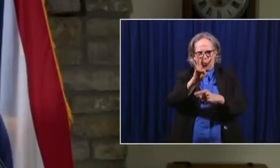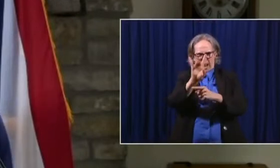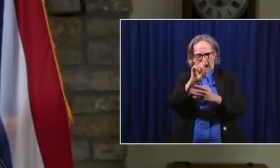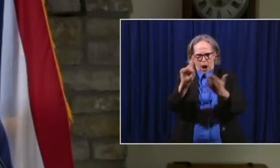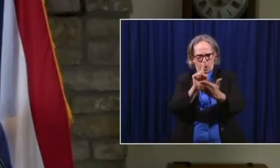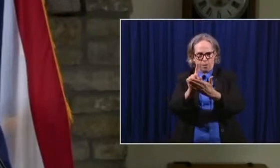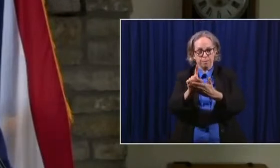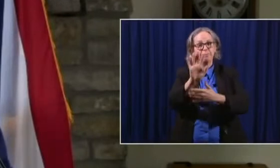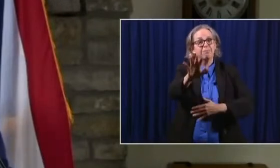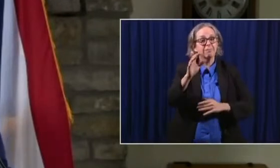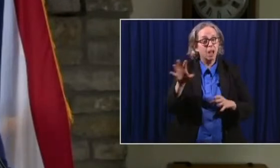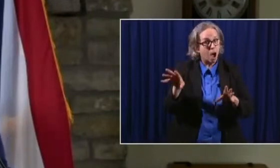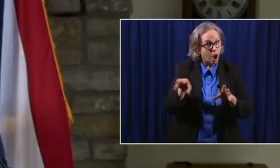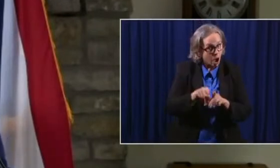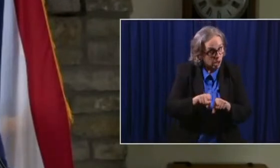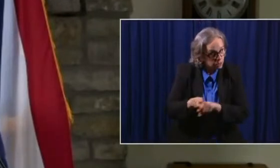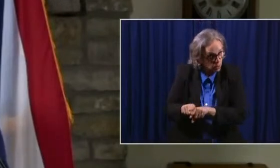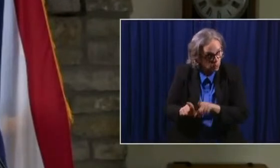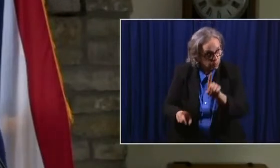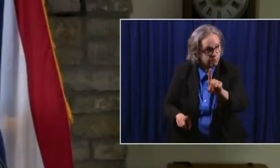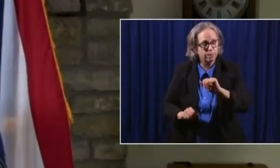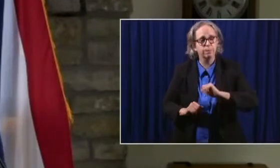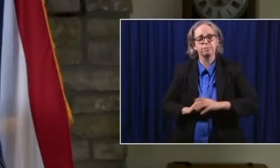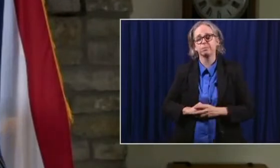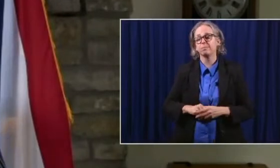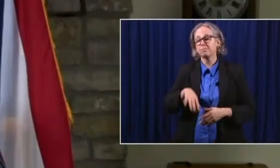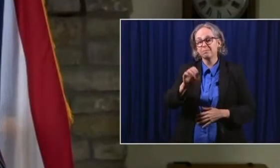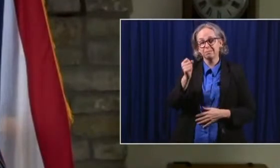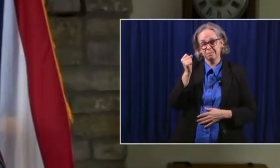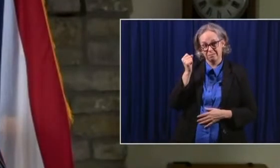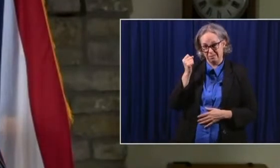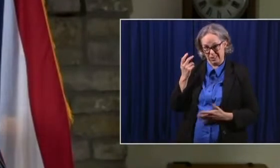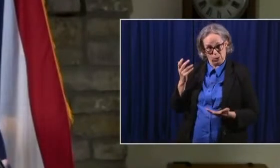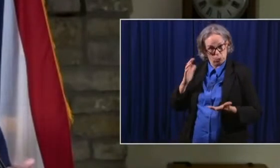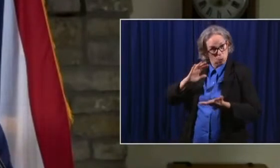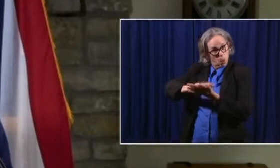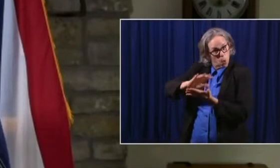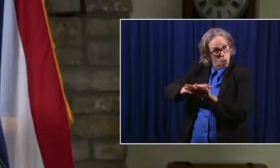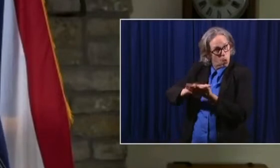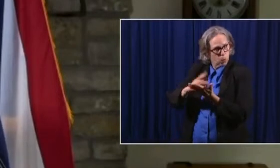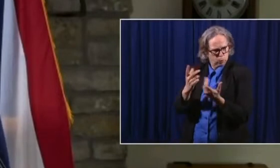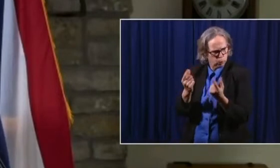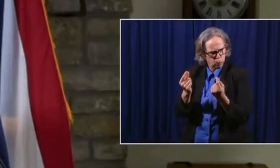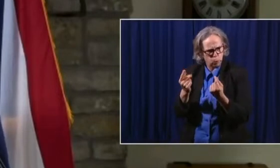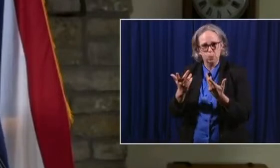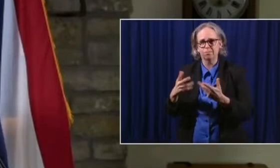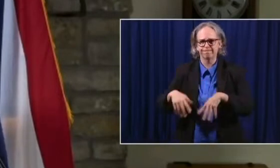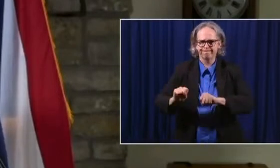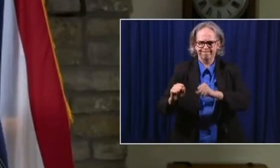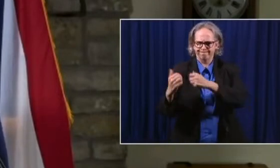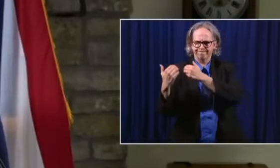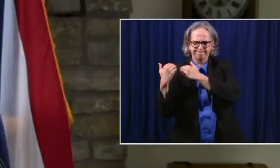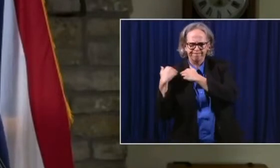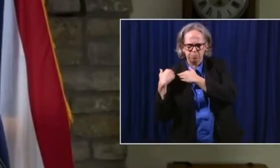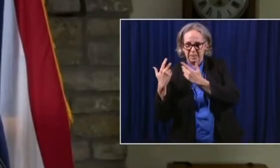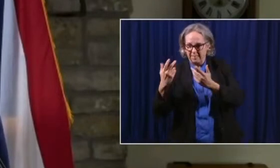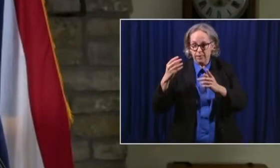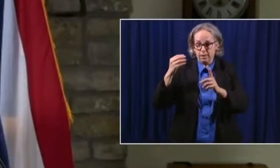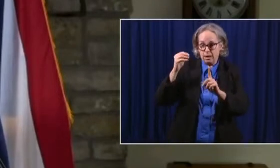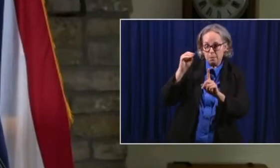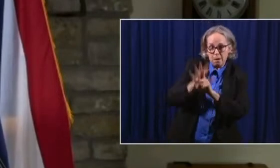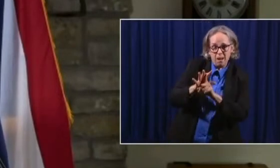the guardian of the child in writing, and they can do this by hard copy, or they could do